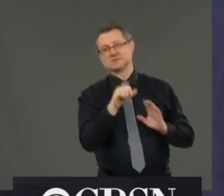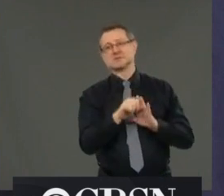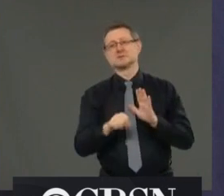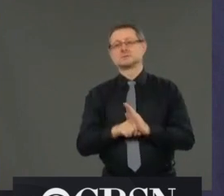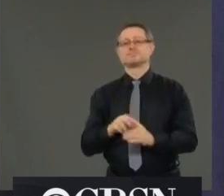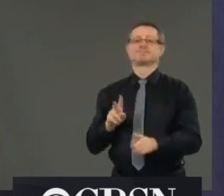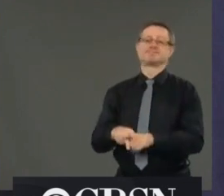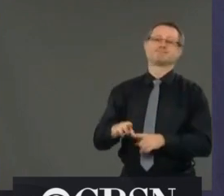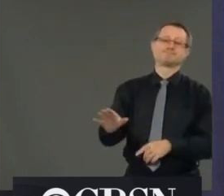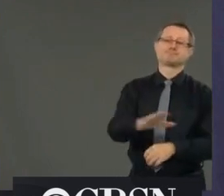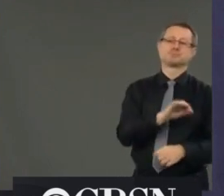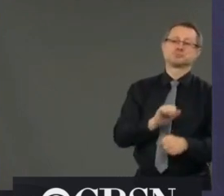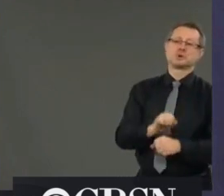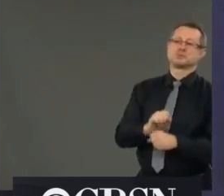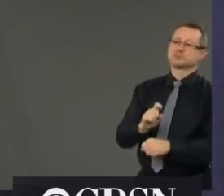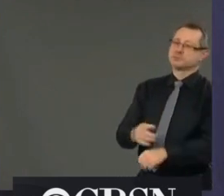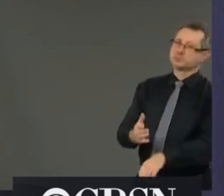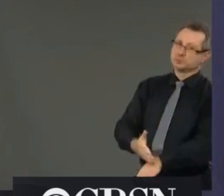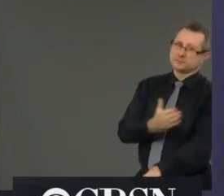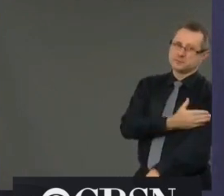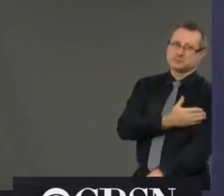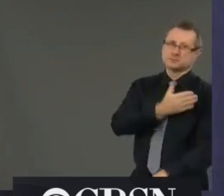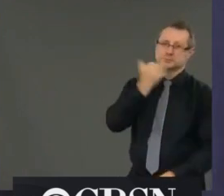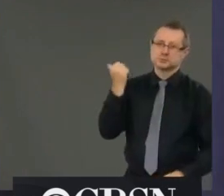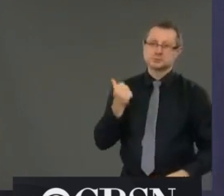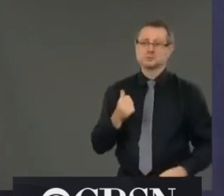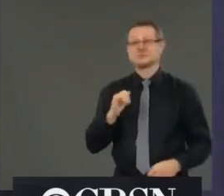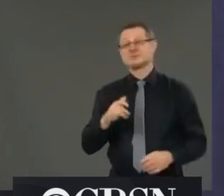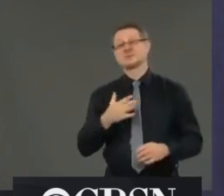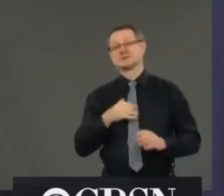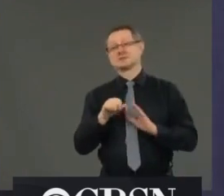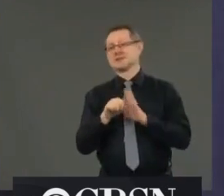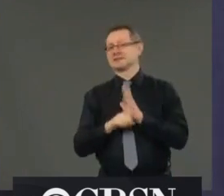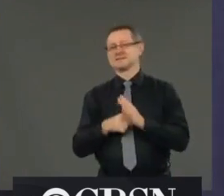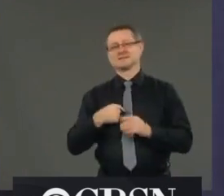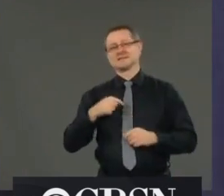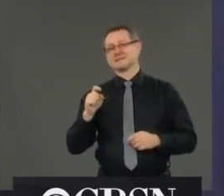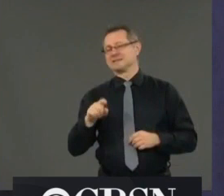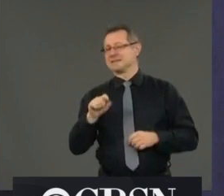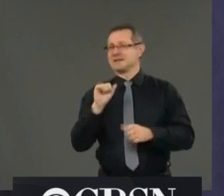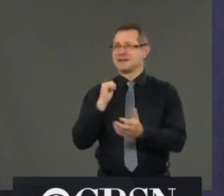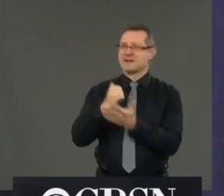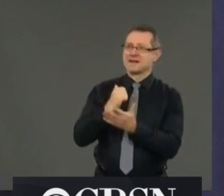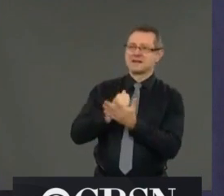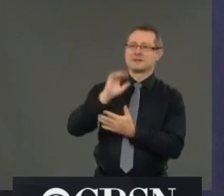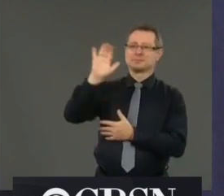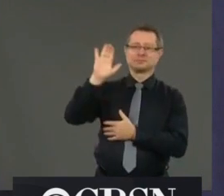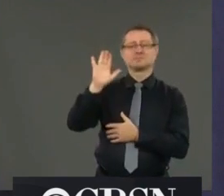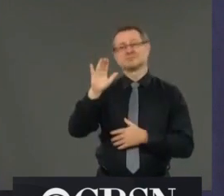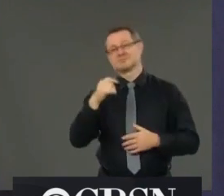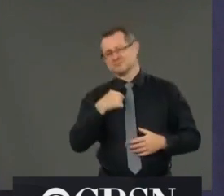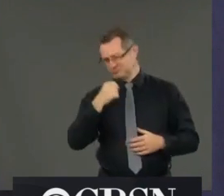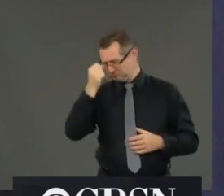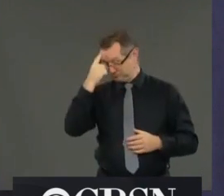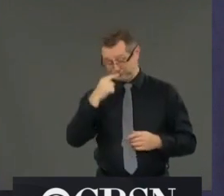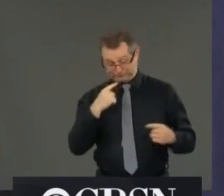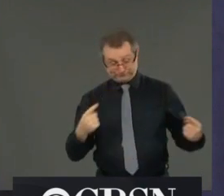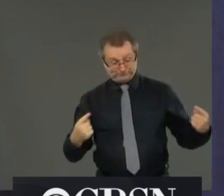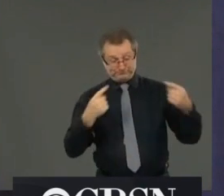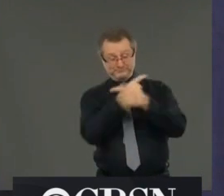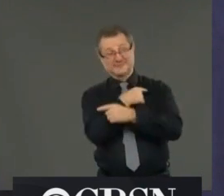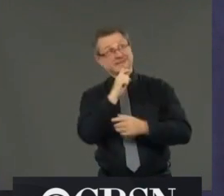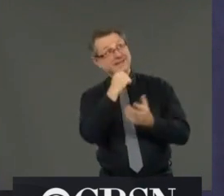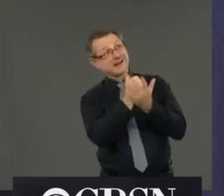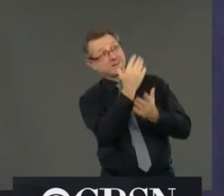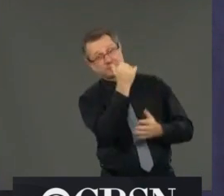job, states say, we need more help from the federal government. It's true on both ends. Some of the national labs say